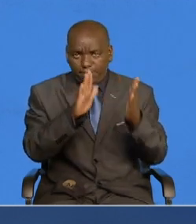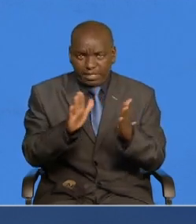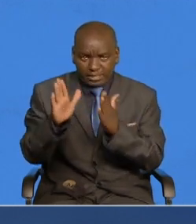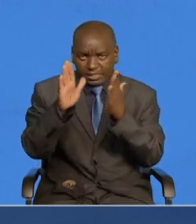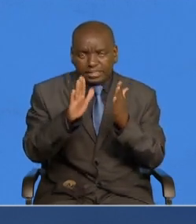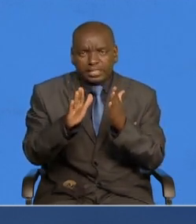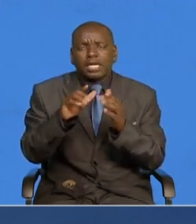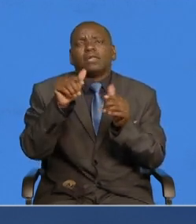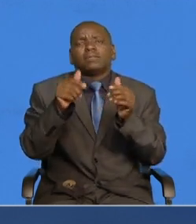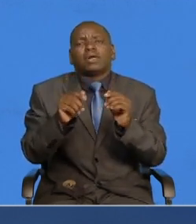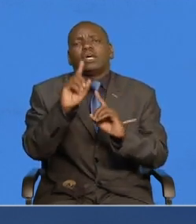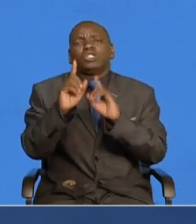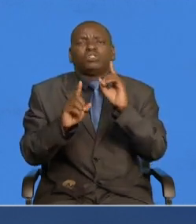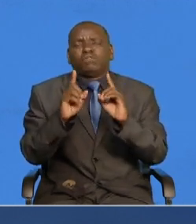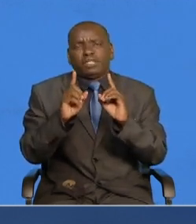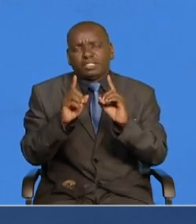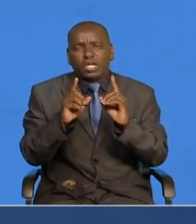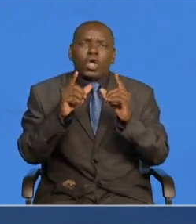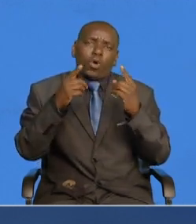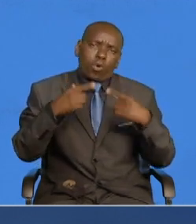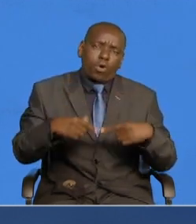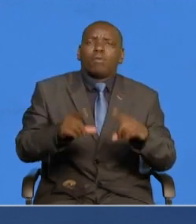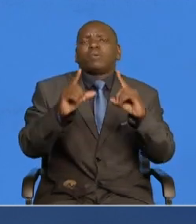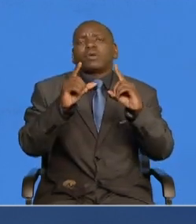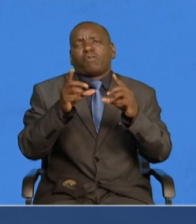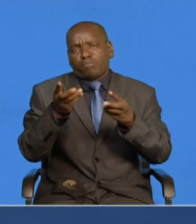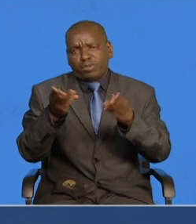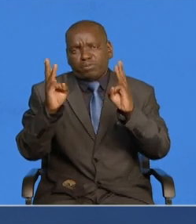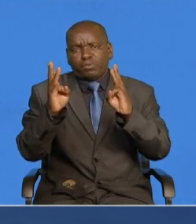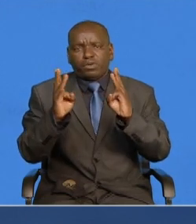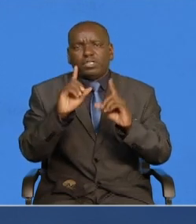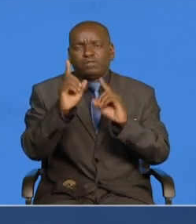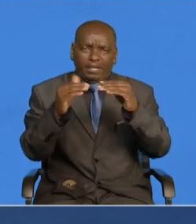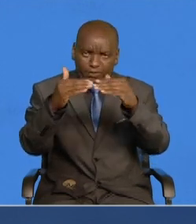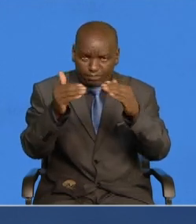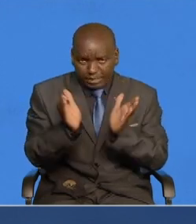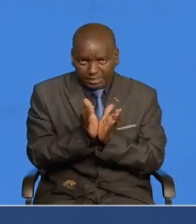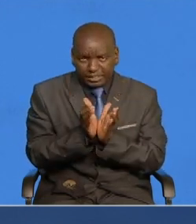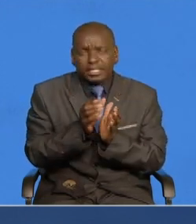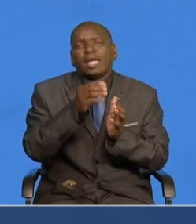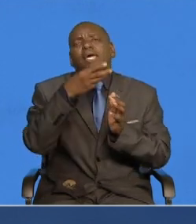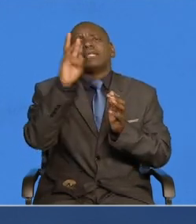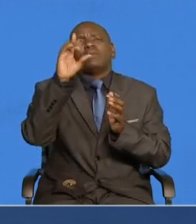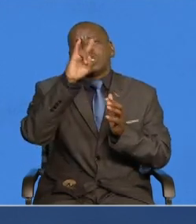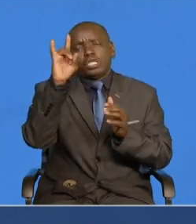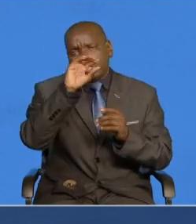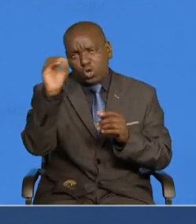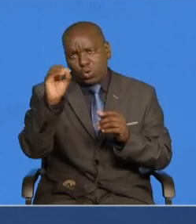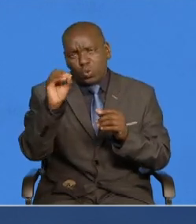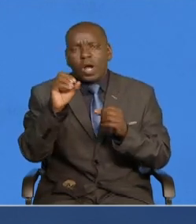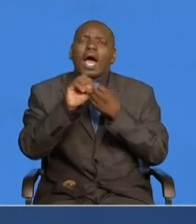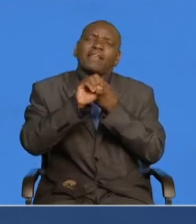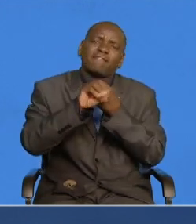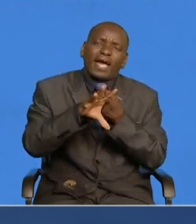measures have on the general well-being of individuals and, of course, the communities. WHO also